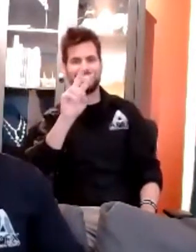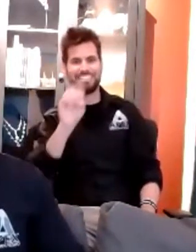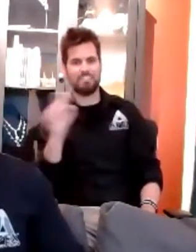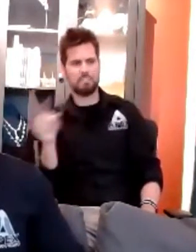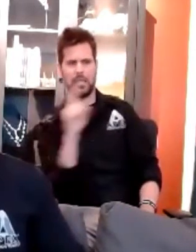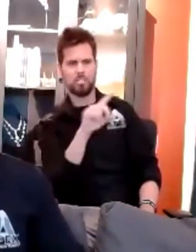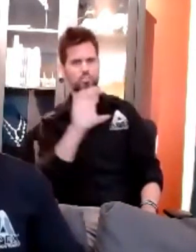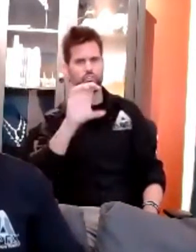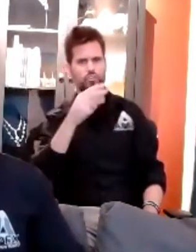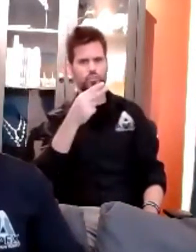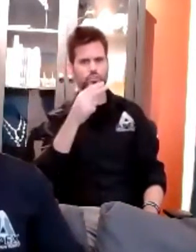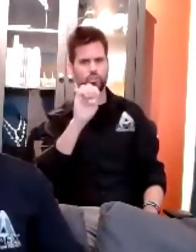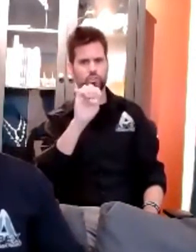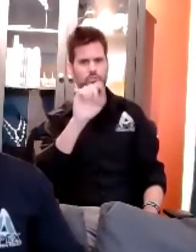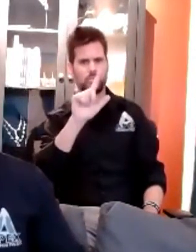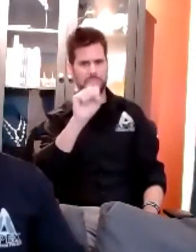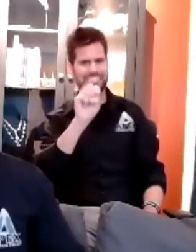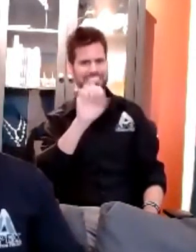Chelsea, but it's observation,